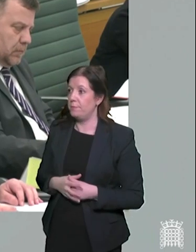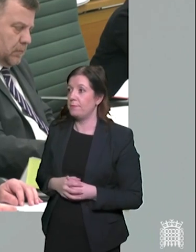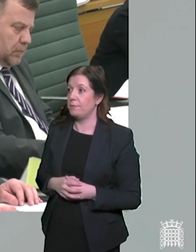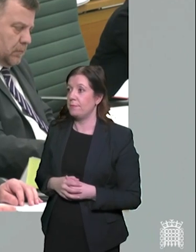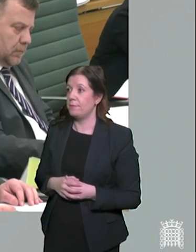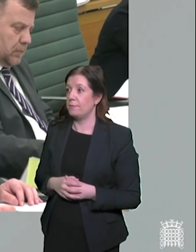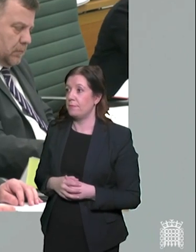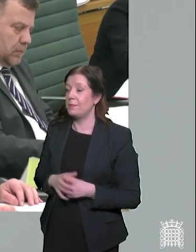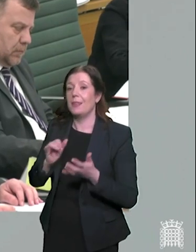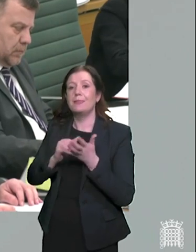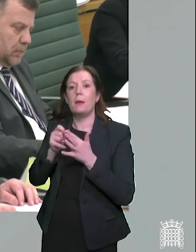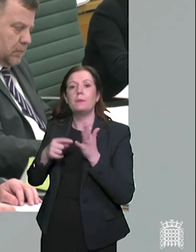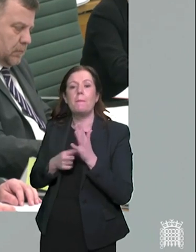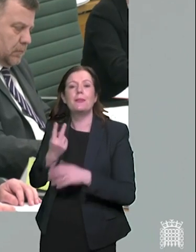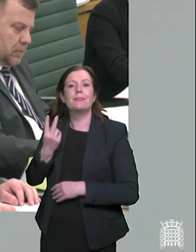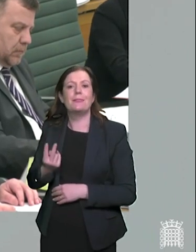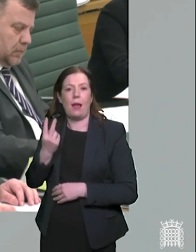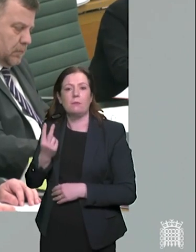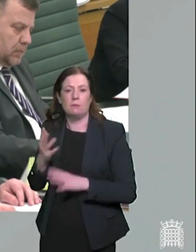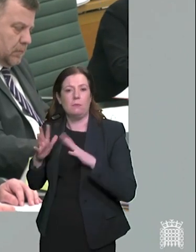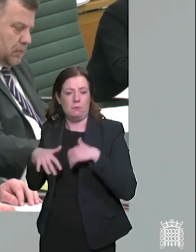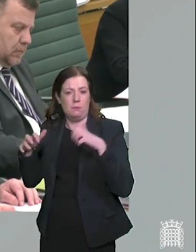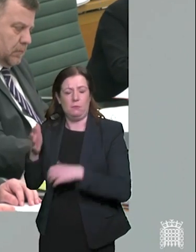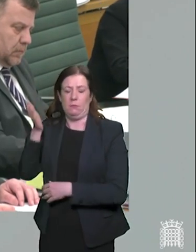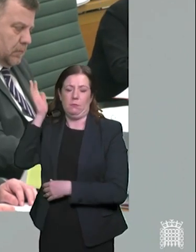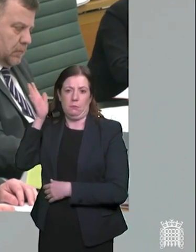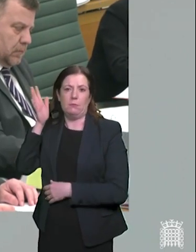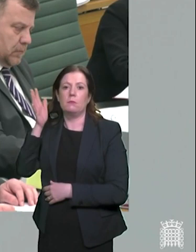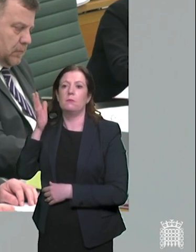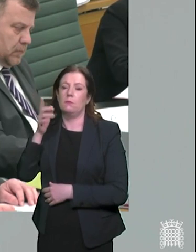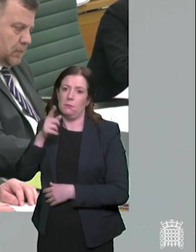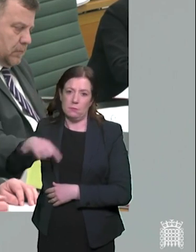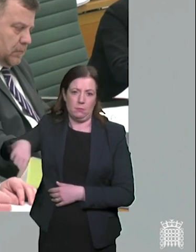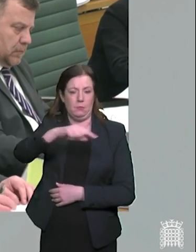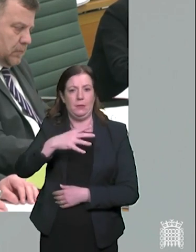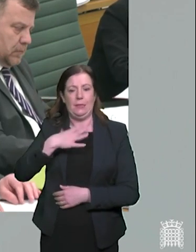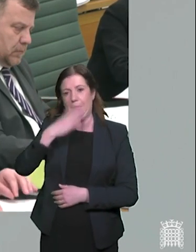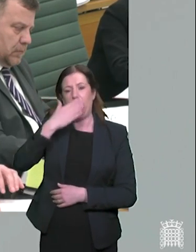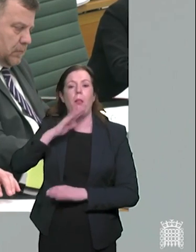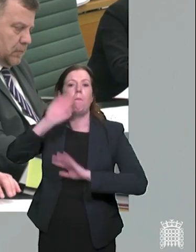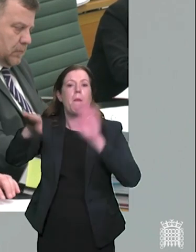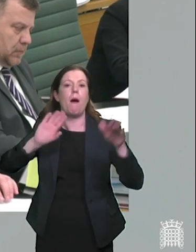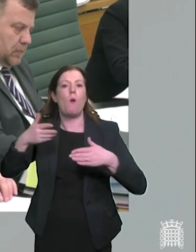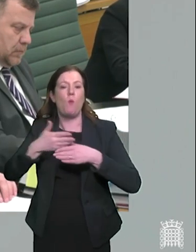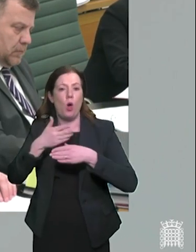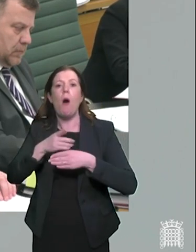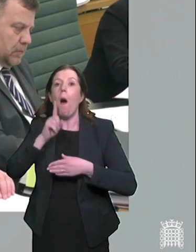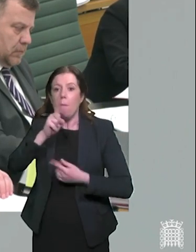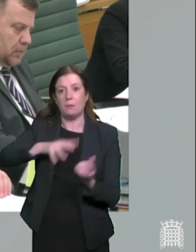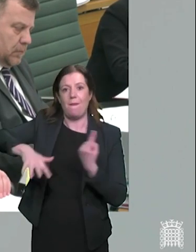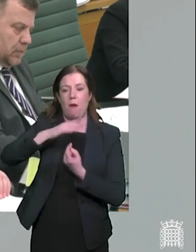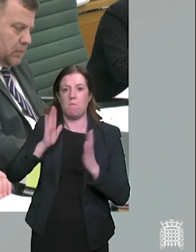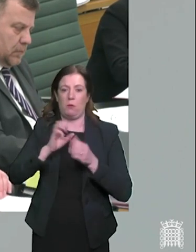Commons on the 2nd of September that it was very important that we get people back into the workplace in a COVID-secure